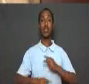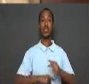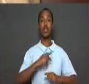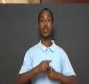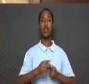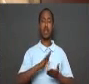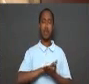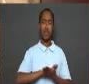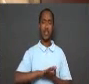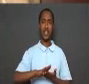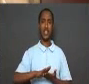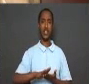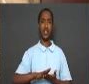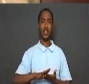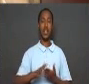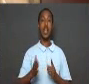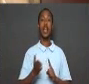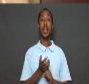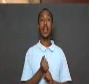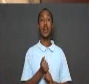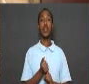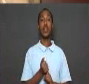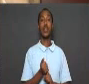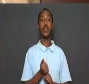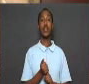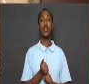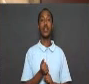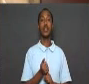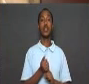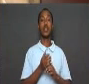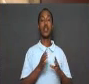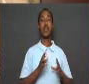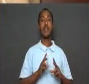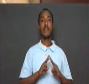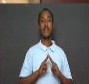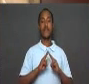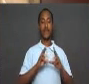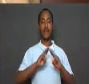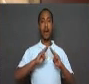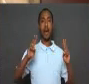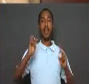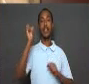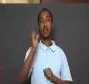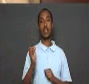of purification is carried out in a furnace at high temperatures.